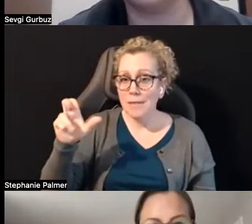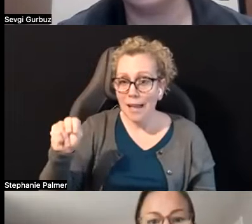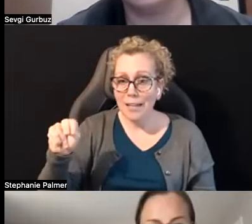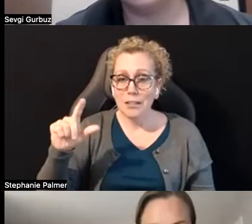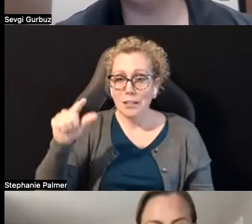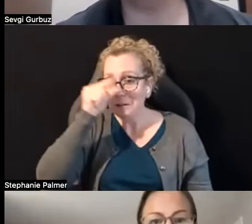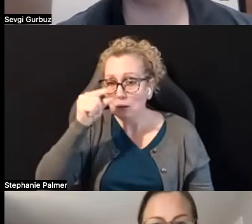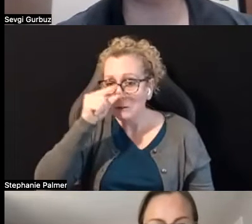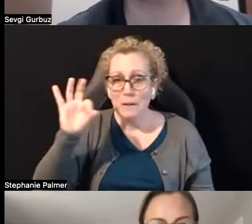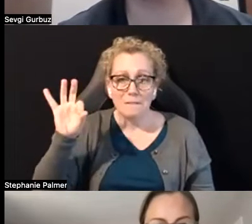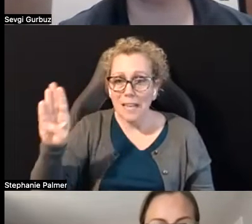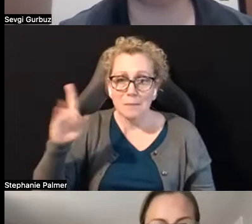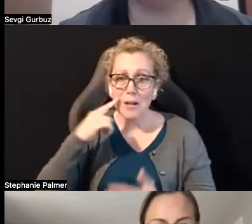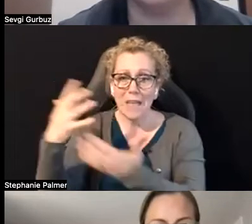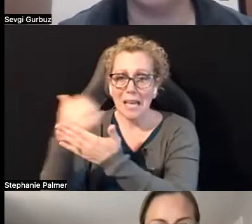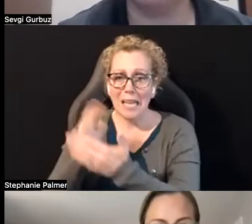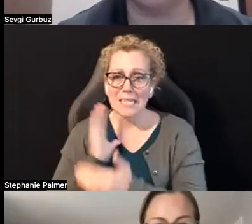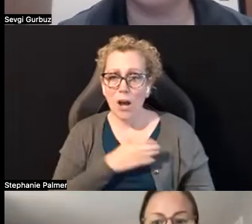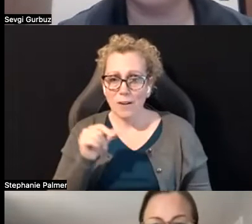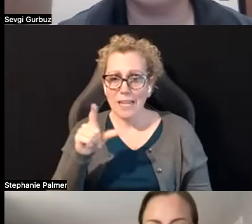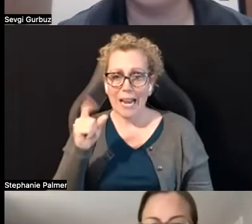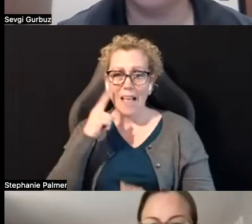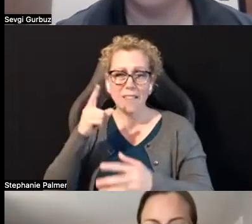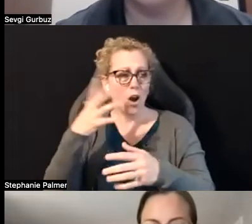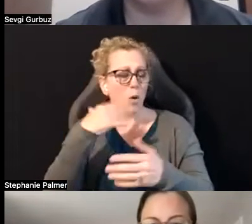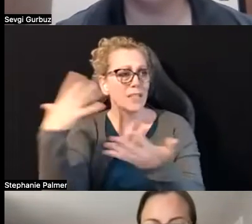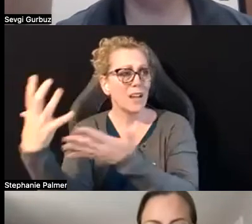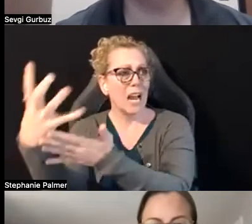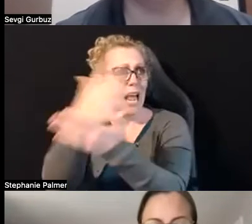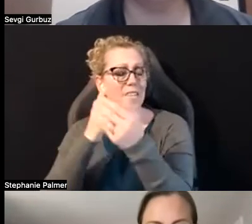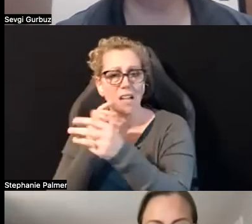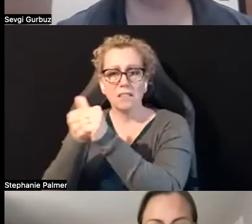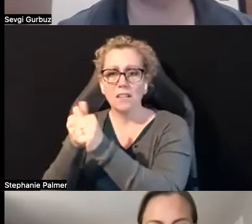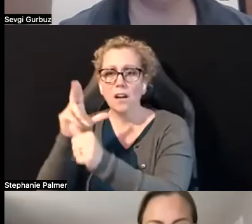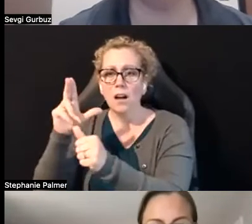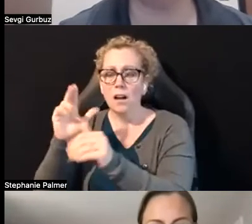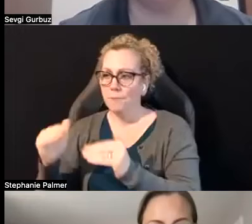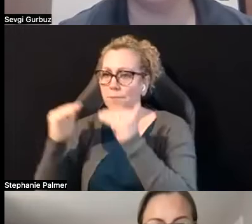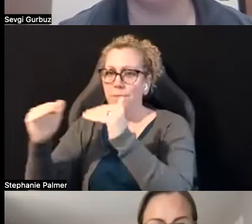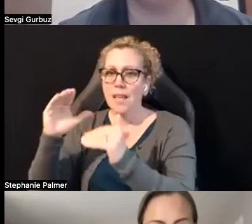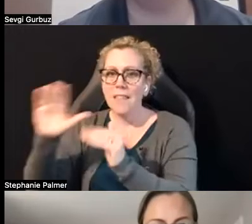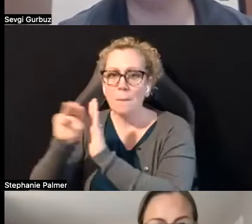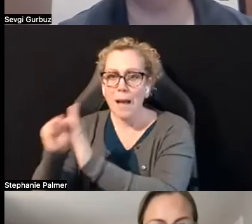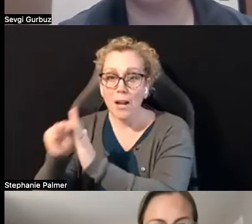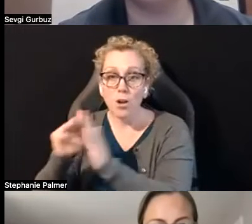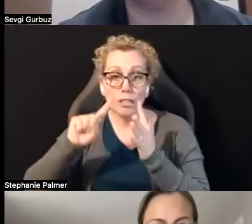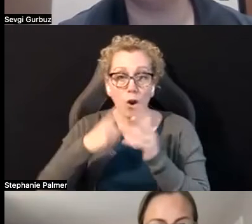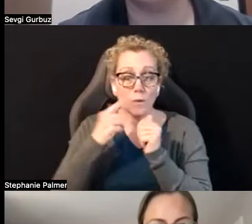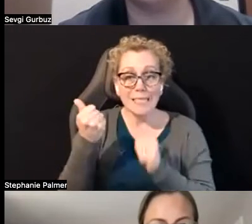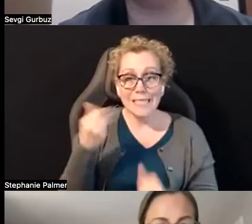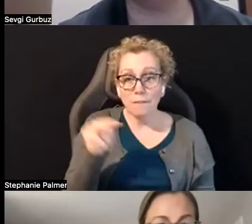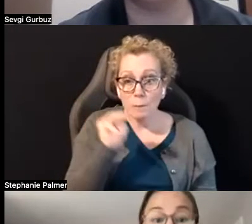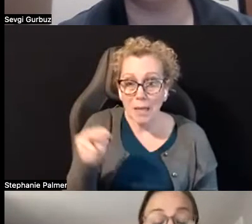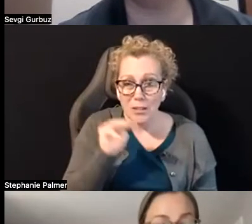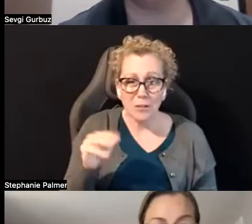etc. And they're continually updating their models. So if they started out with millions, I'm sure right now they're